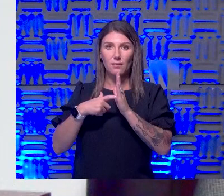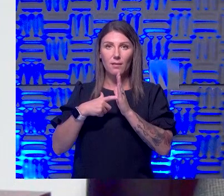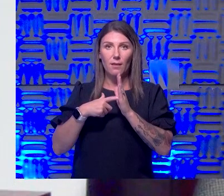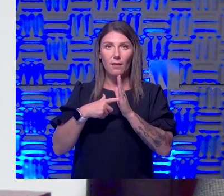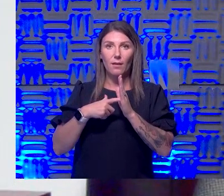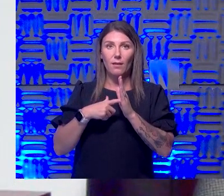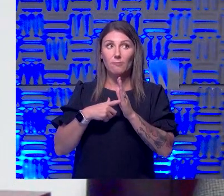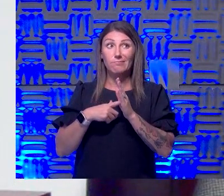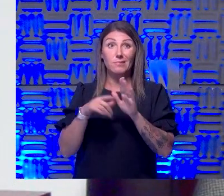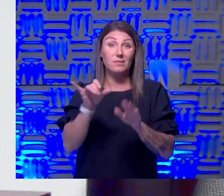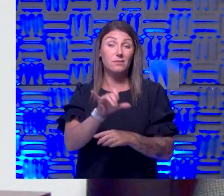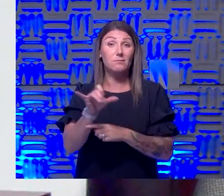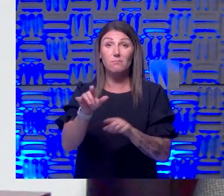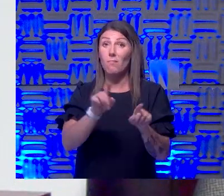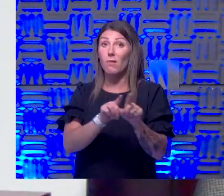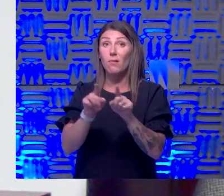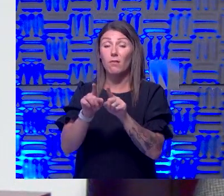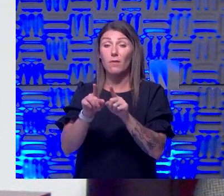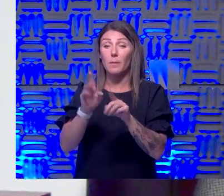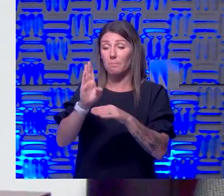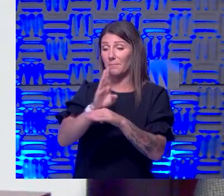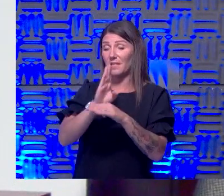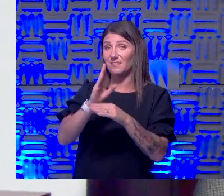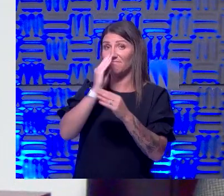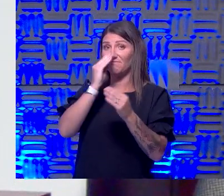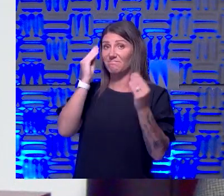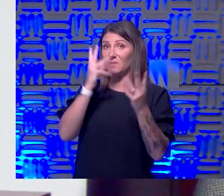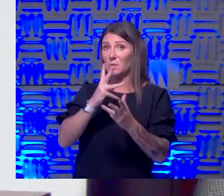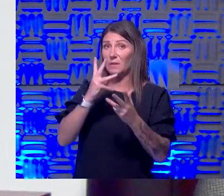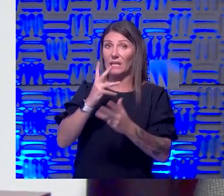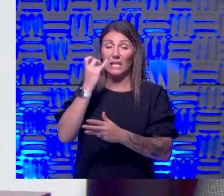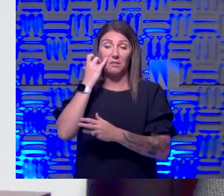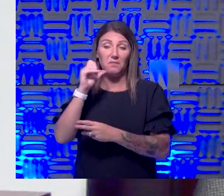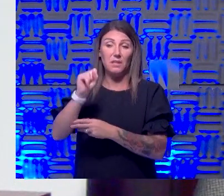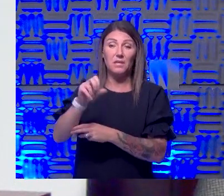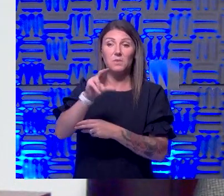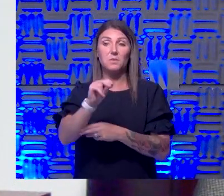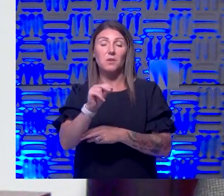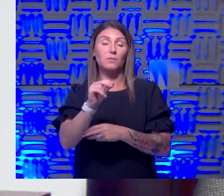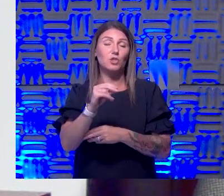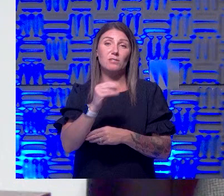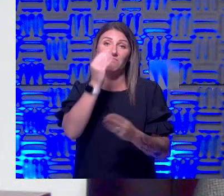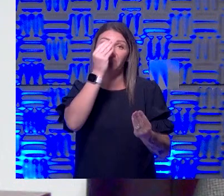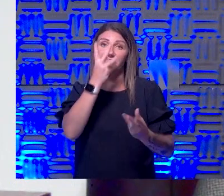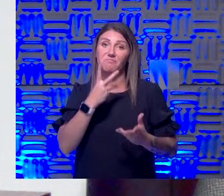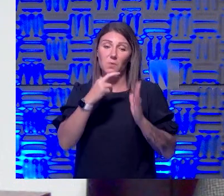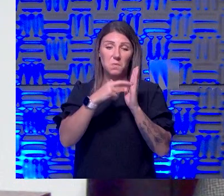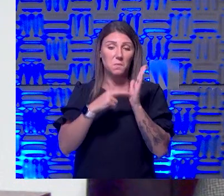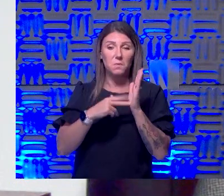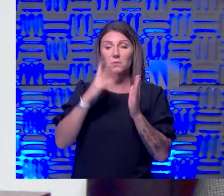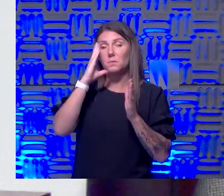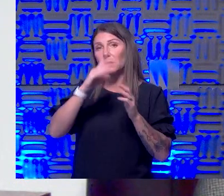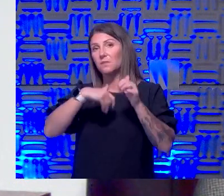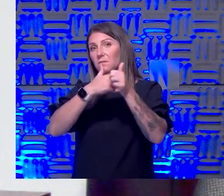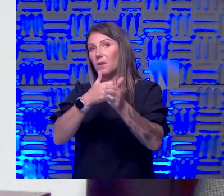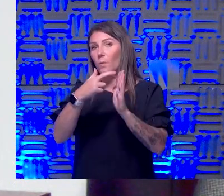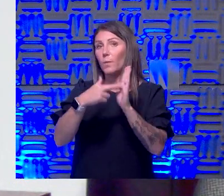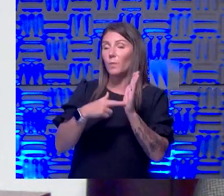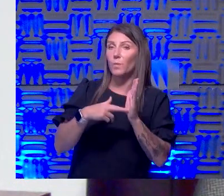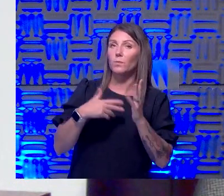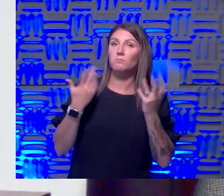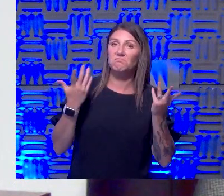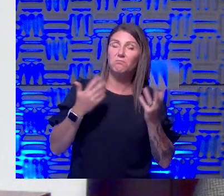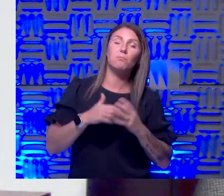there are businesses who don't really care one way or the other. They're just, tell me the rules, I'll follow those rules. And